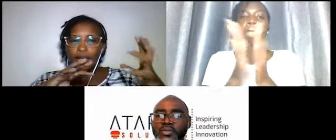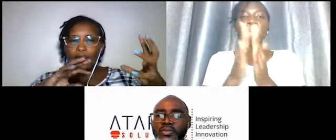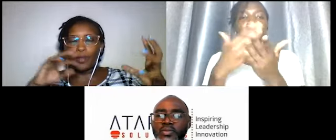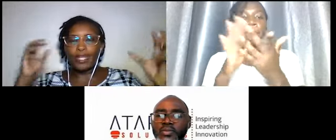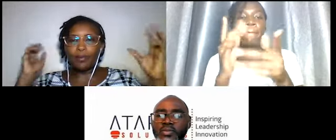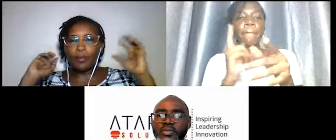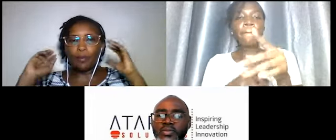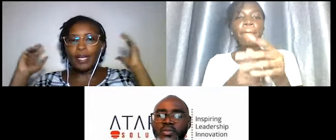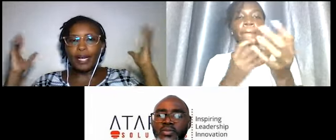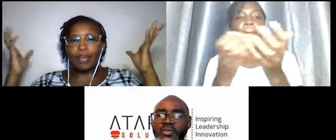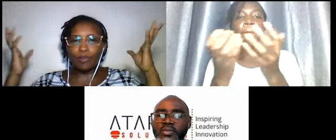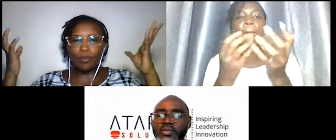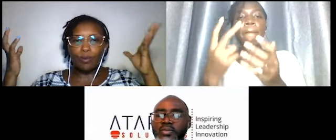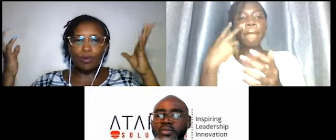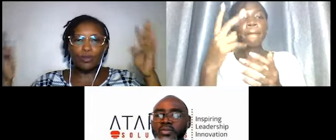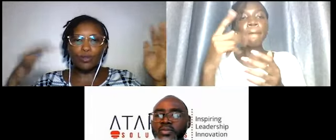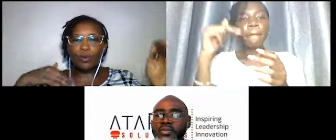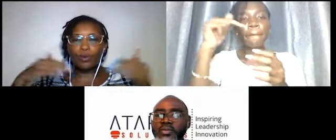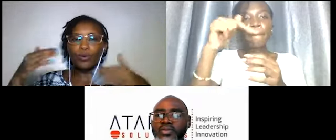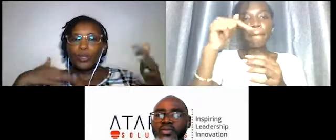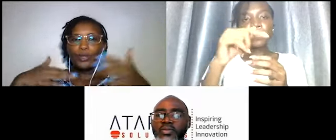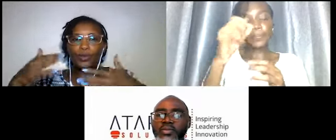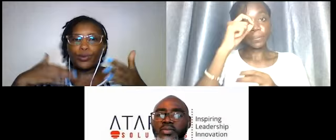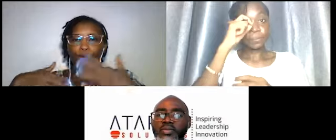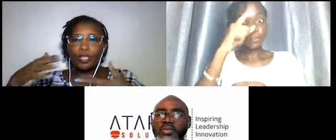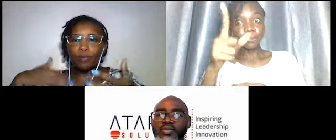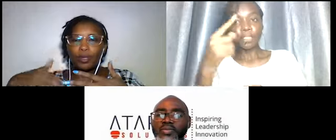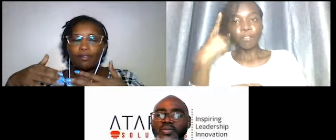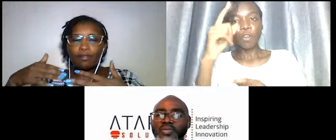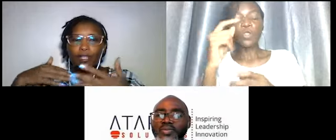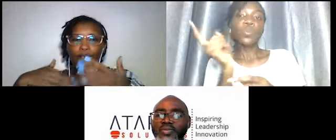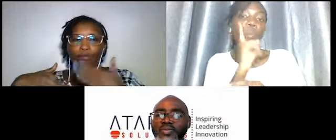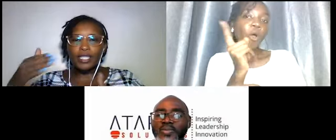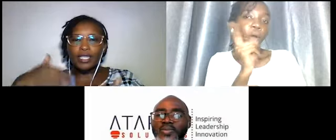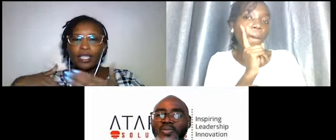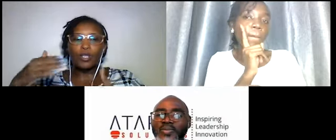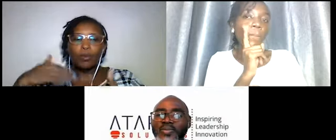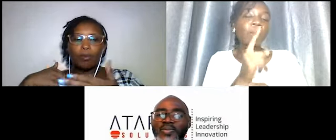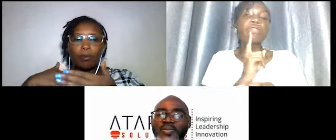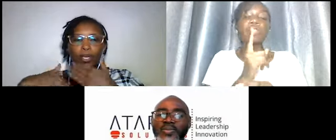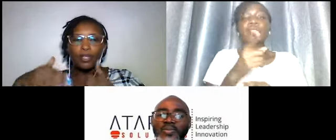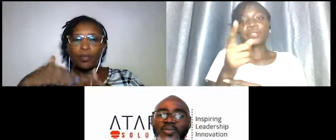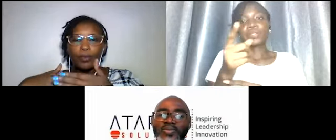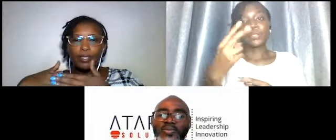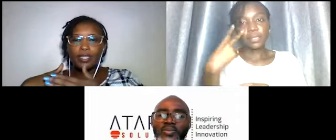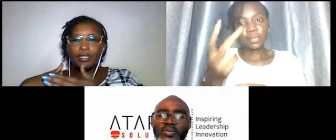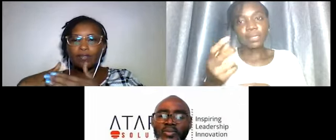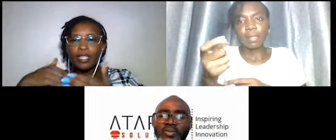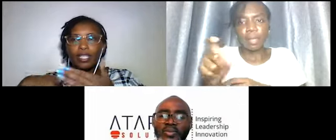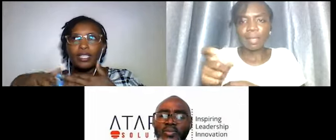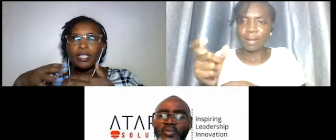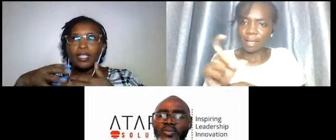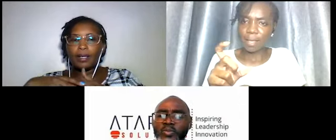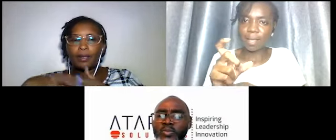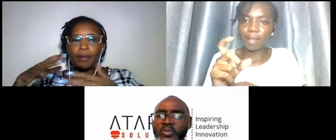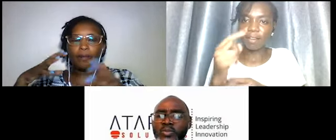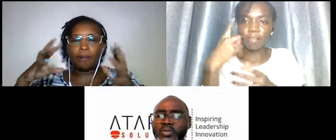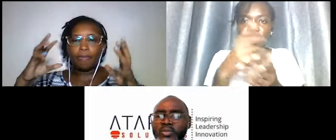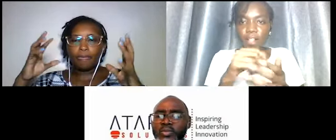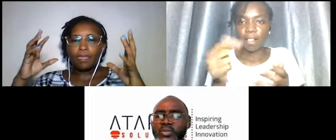today with an open eye for tomorrow. So you keep innovating and you keep making your processes